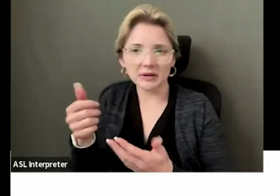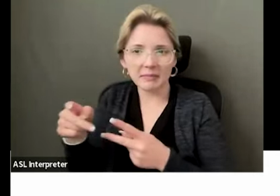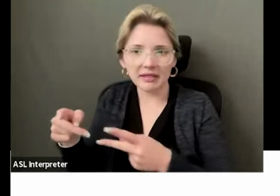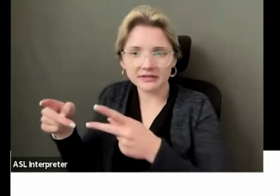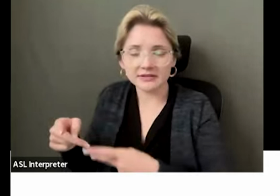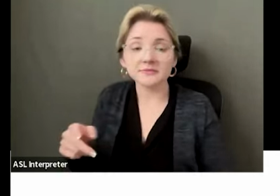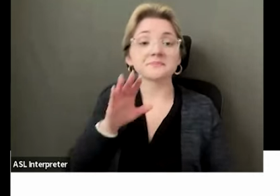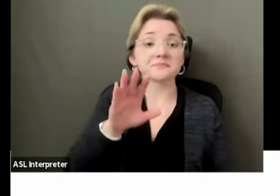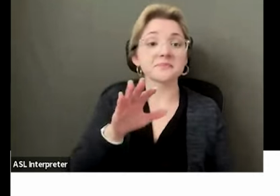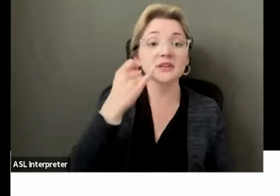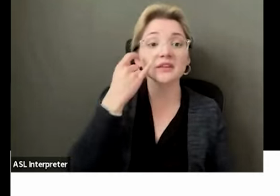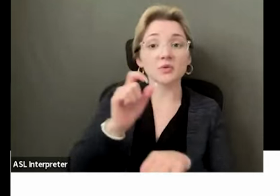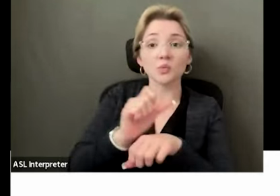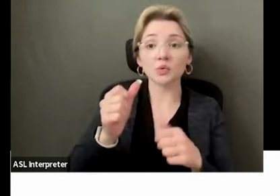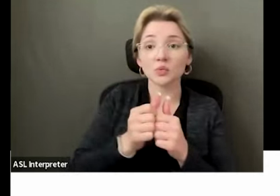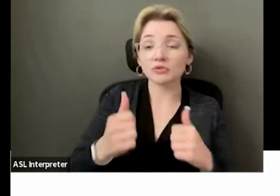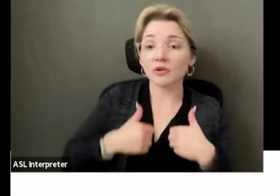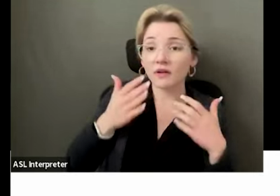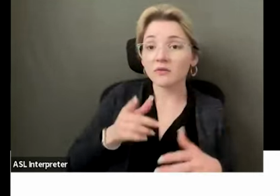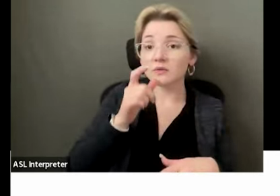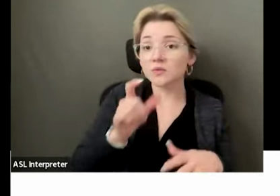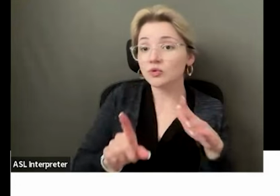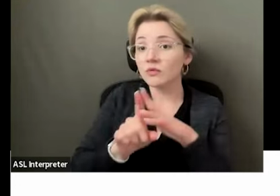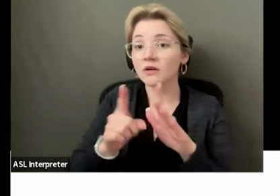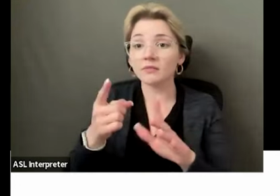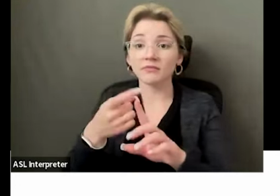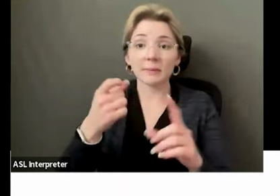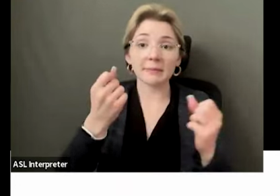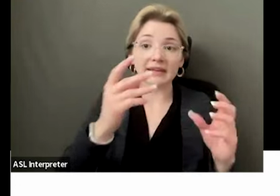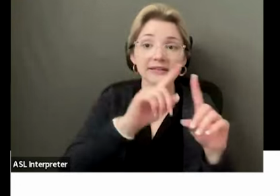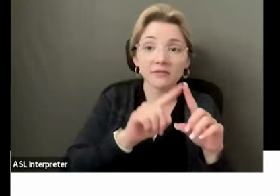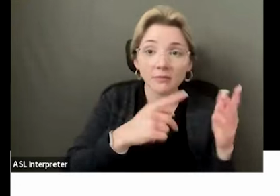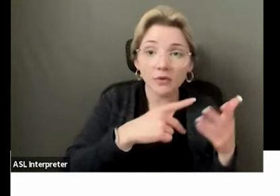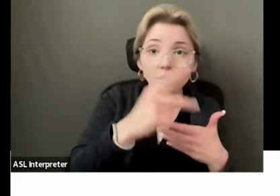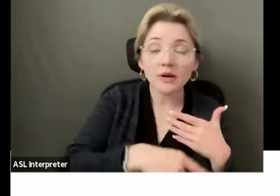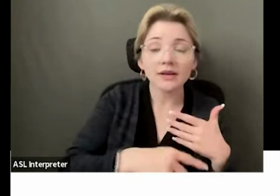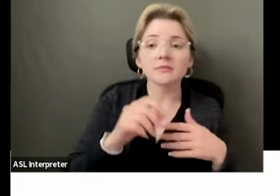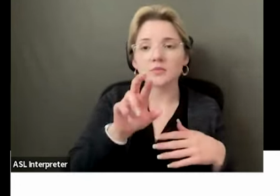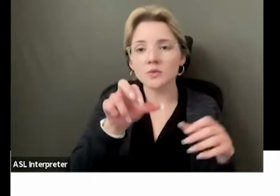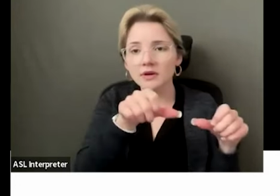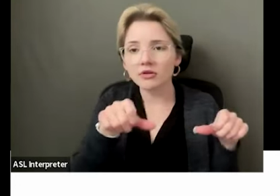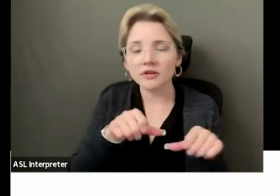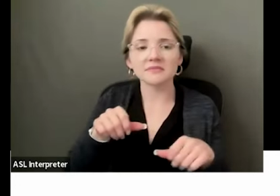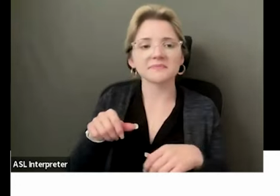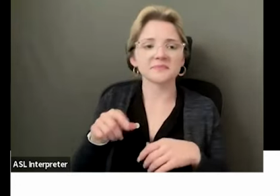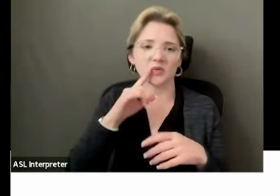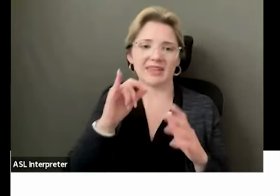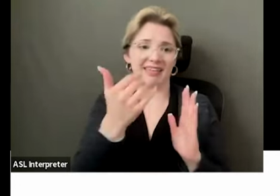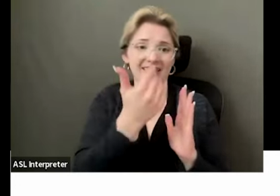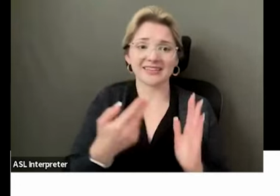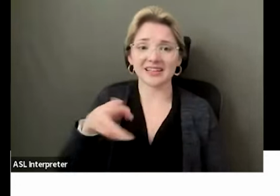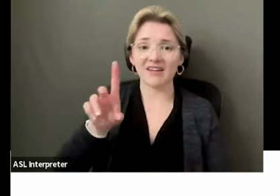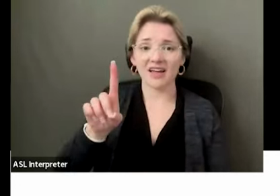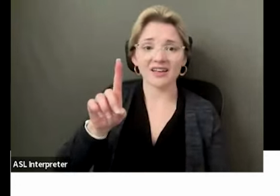come in from many different programs or areas, this can be a helpful tool to look at and try to